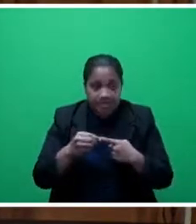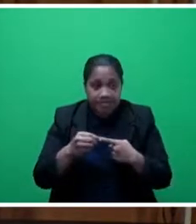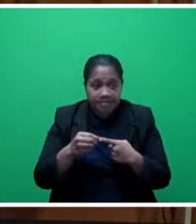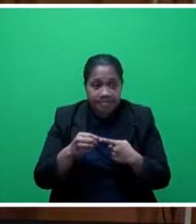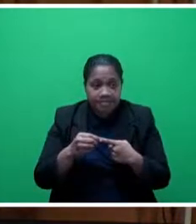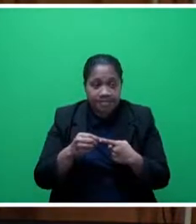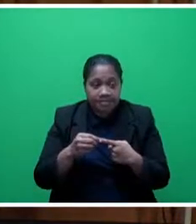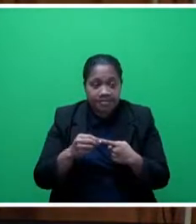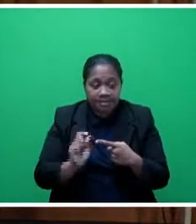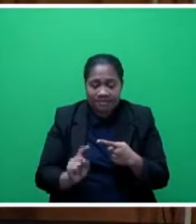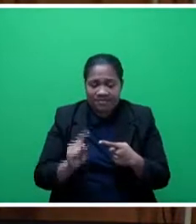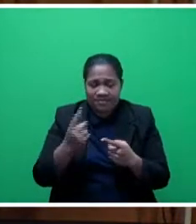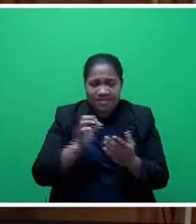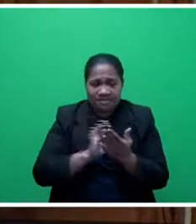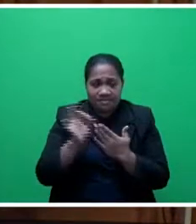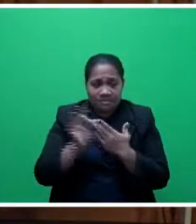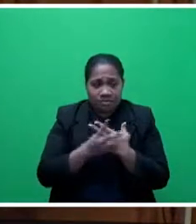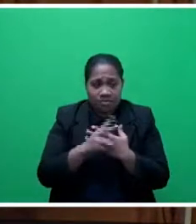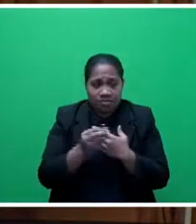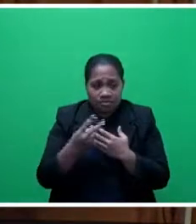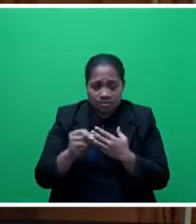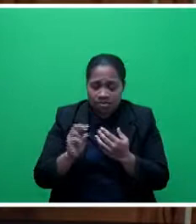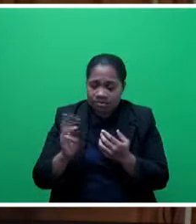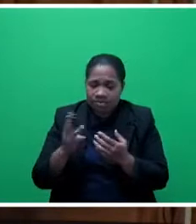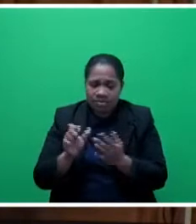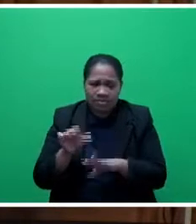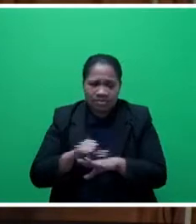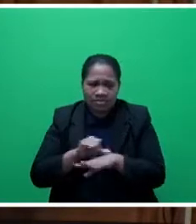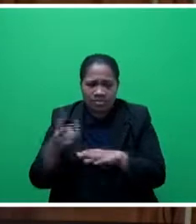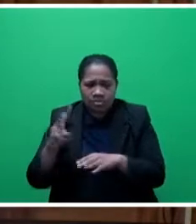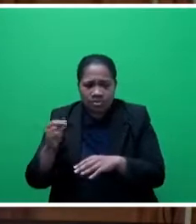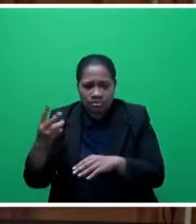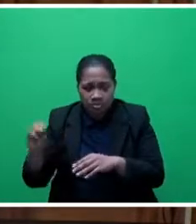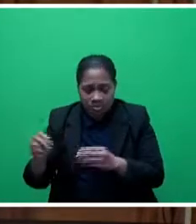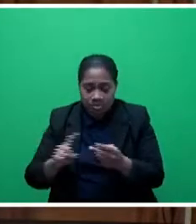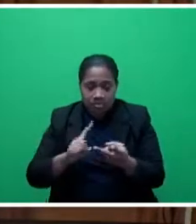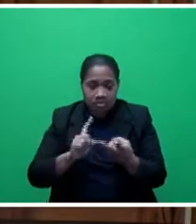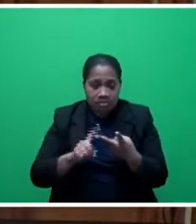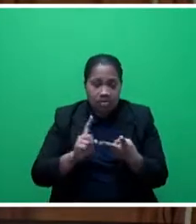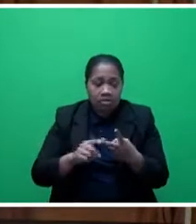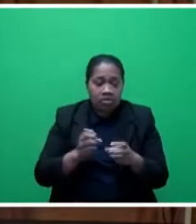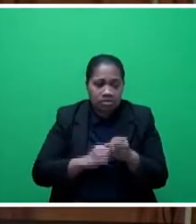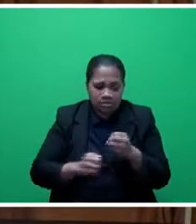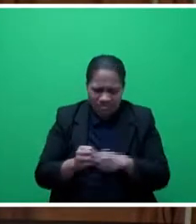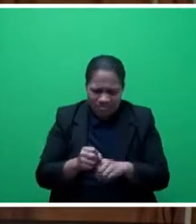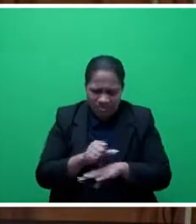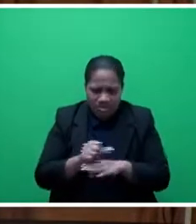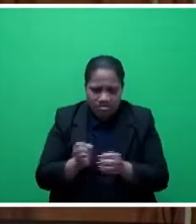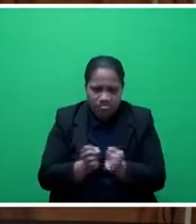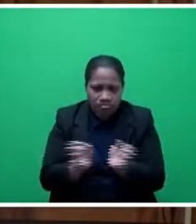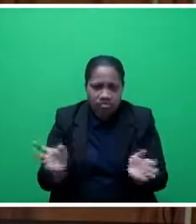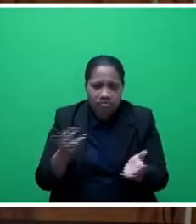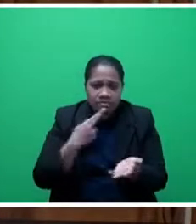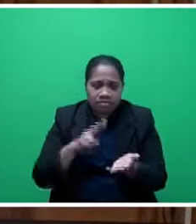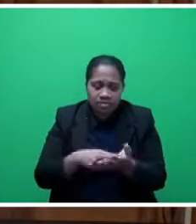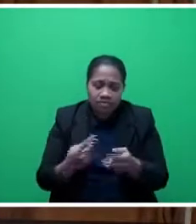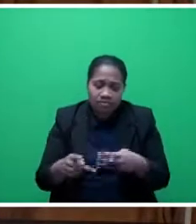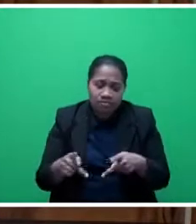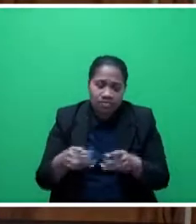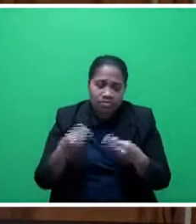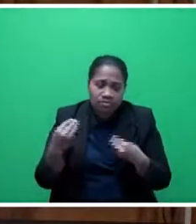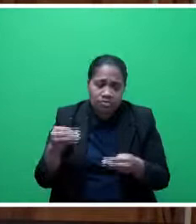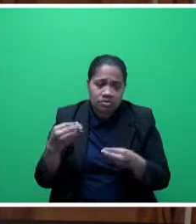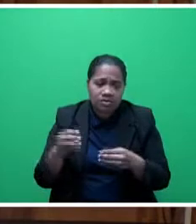1st February 2020 to 30th April 2020. 2. The Office of the Auditor General report on the performance audit on the administrative